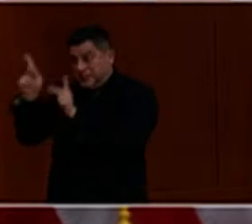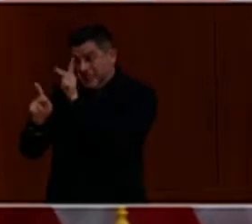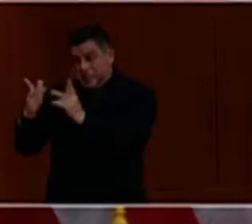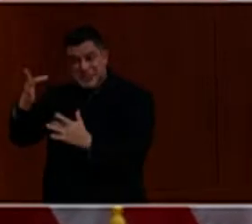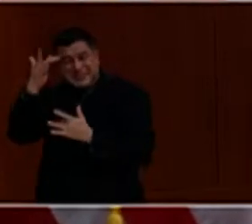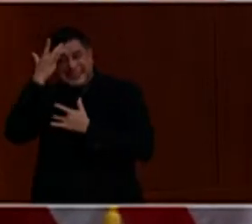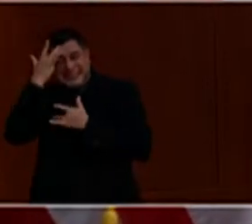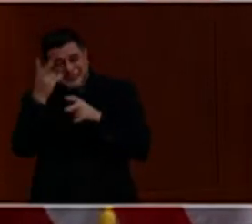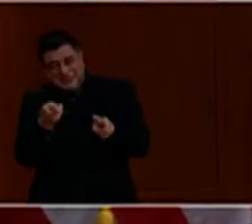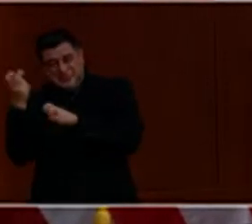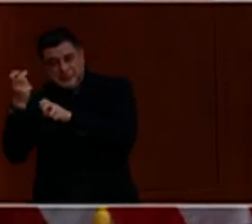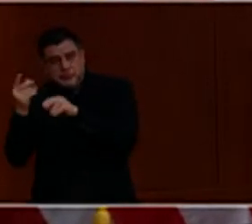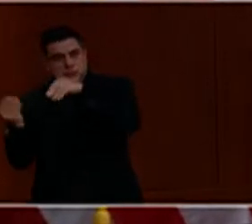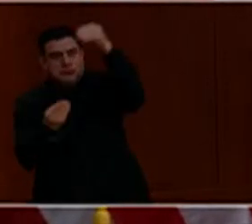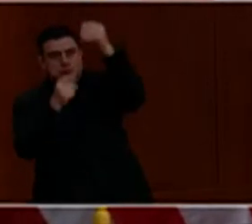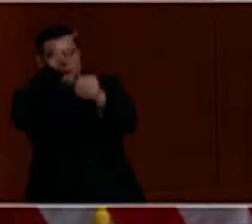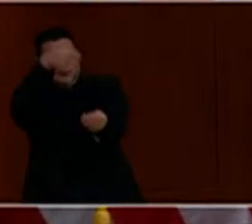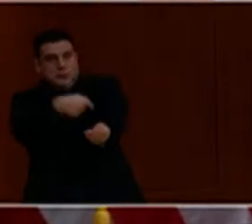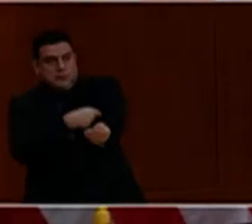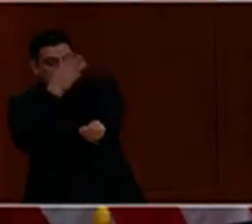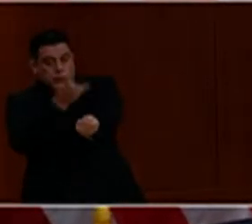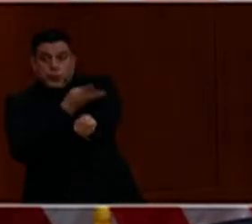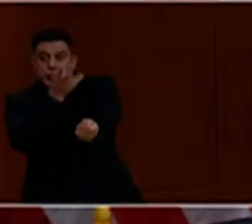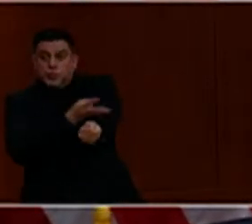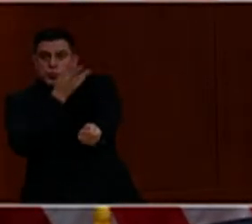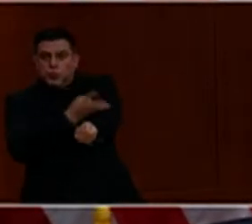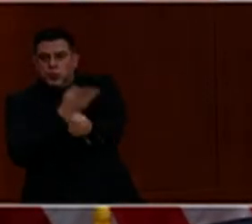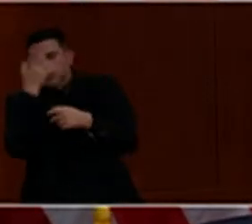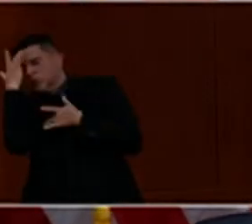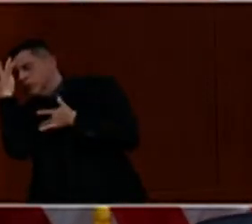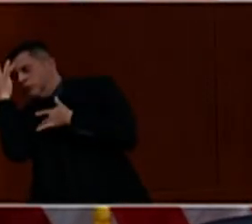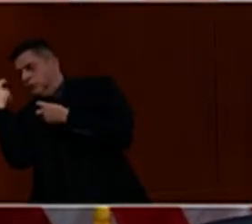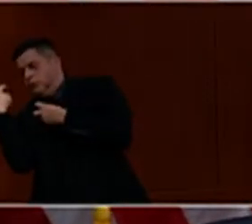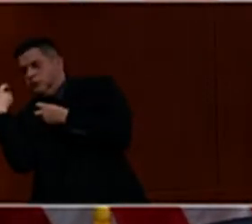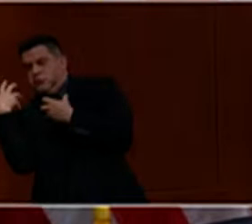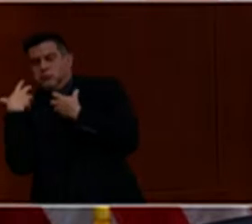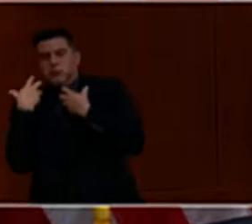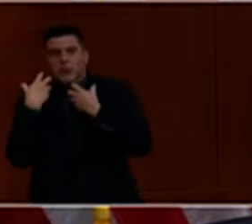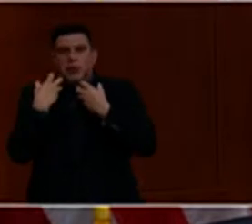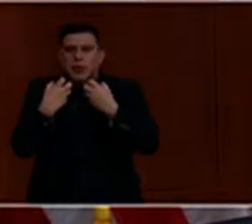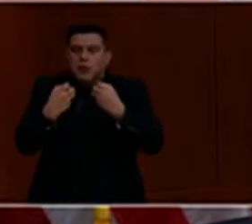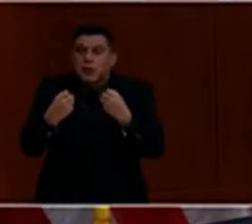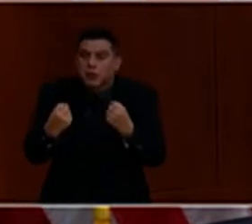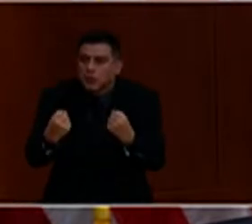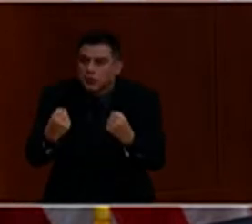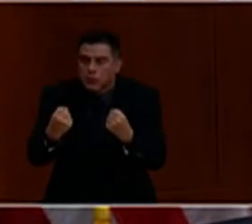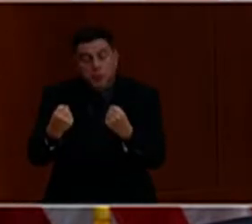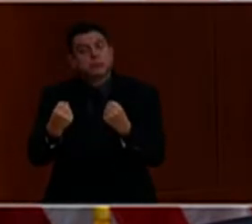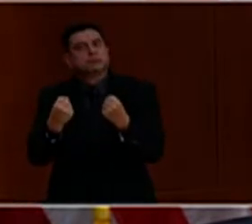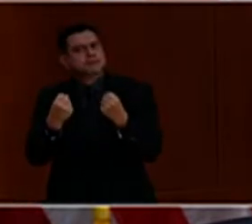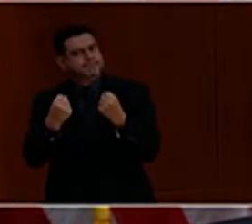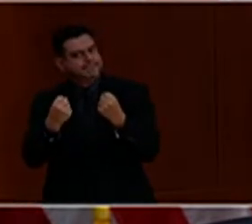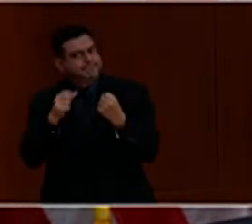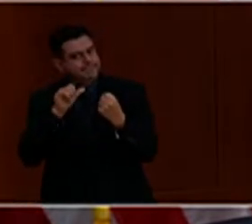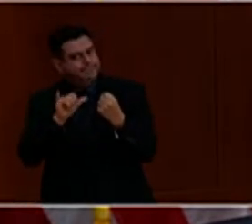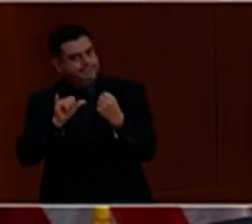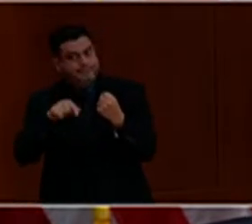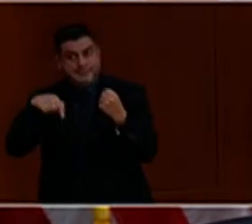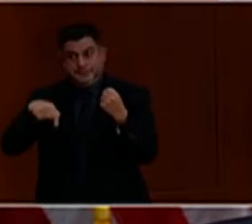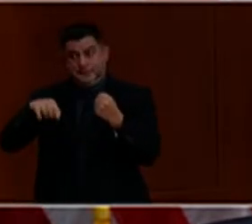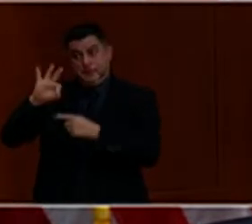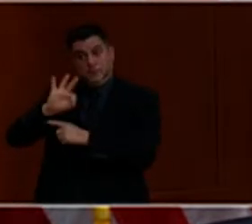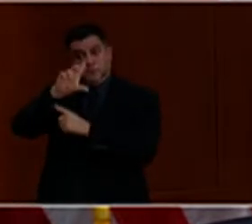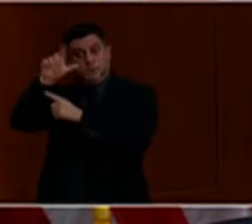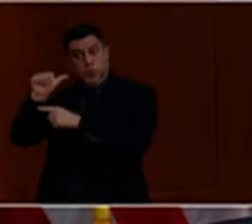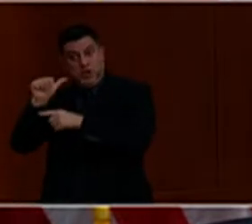lives. And I think it's something to point out. If you look at what we've been doing in the state of Florida, we are conducting antibody testing at many